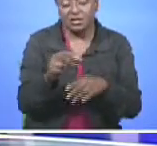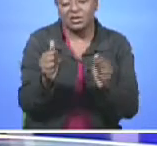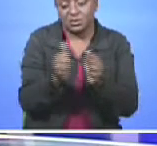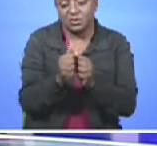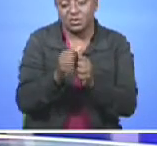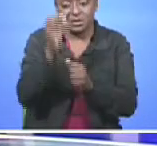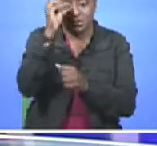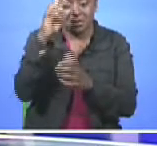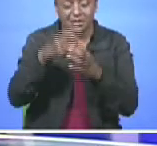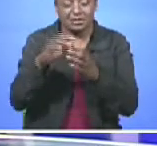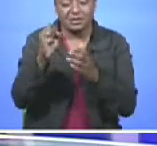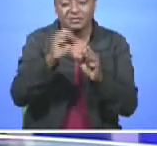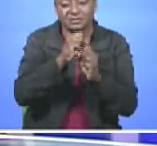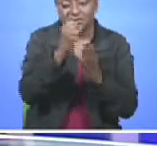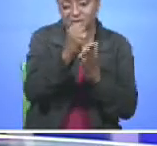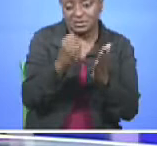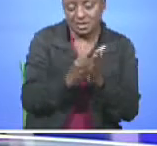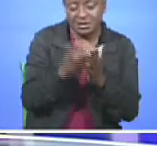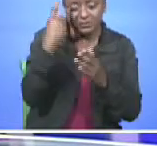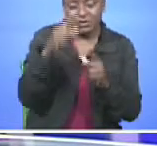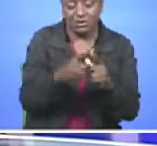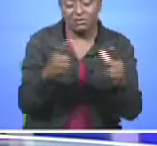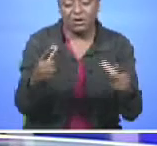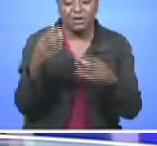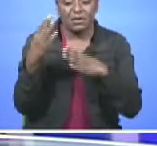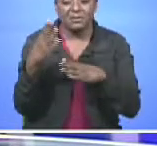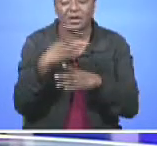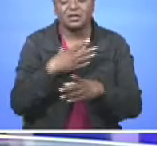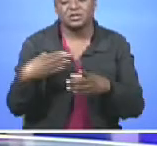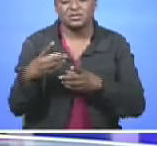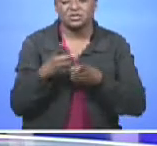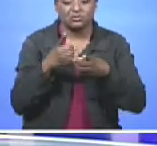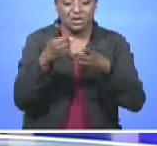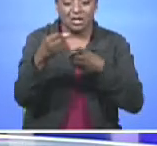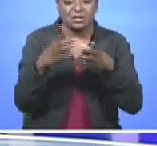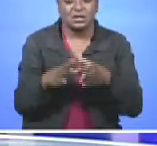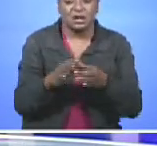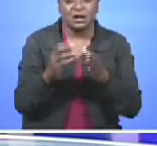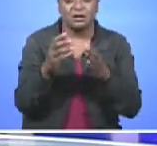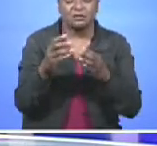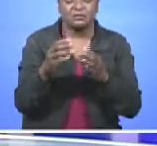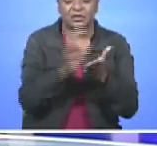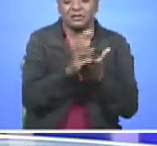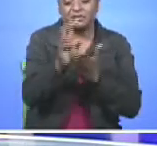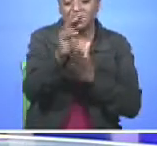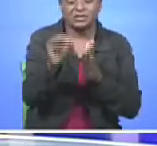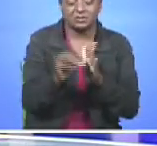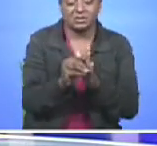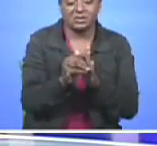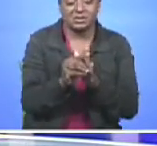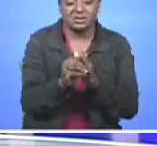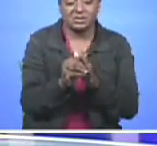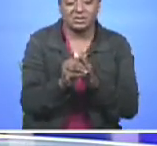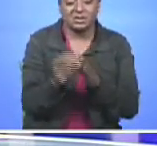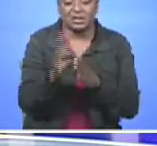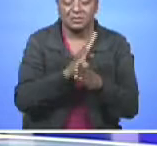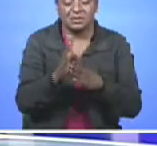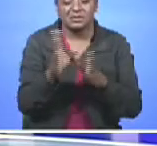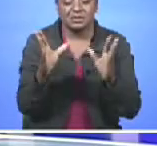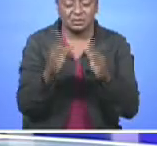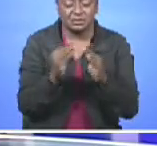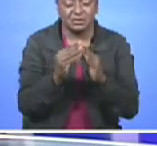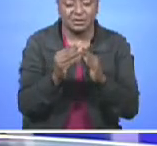Bahama, Senator the Honorable Kwesi Thompson, and Director of Investments, Candia Ferguson. The business event, which attracted more than